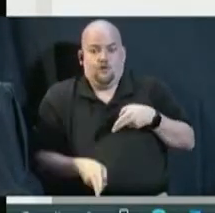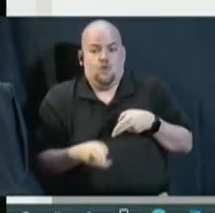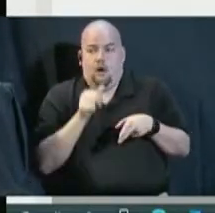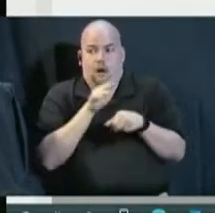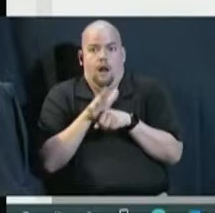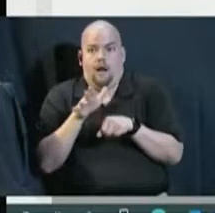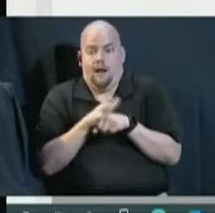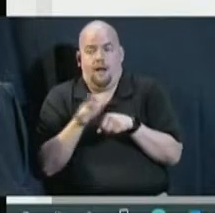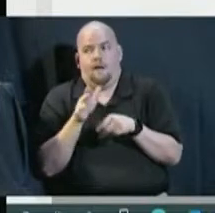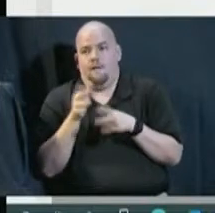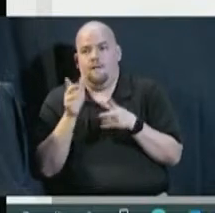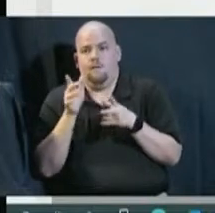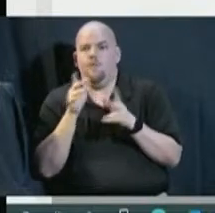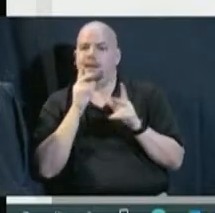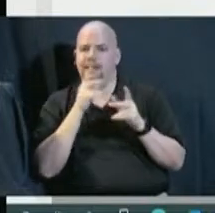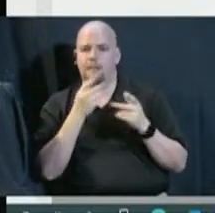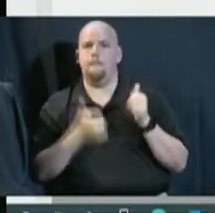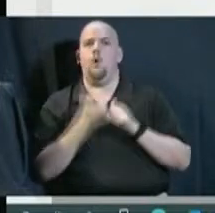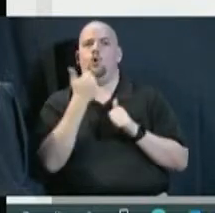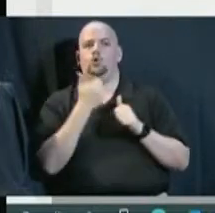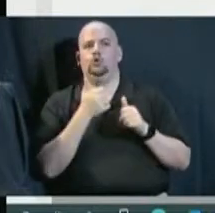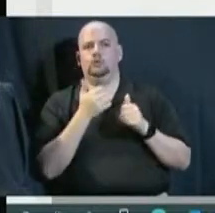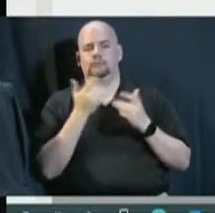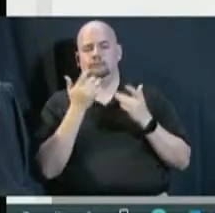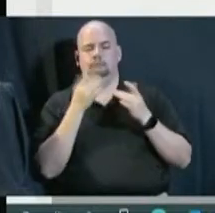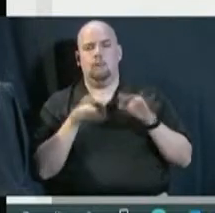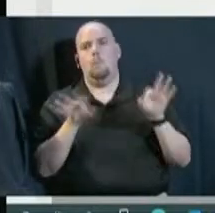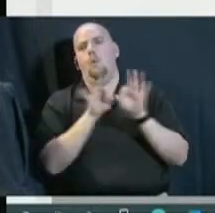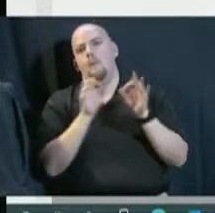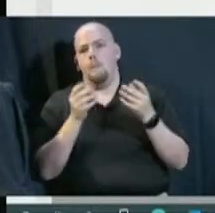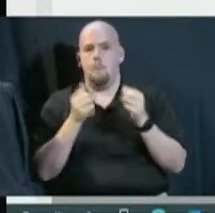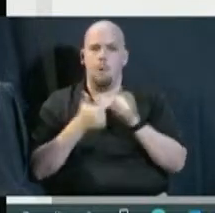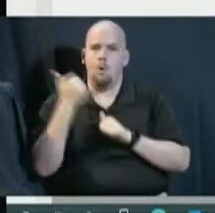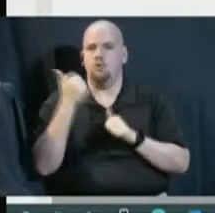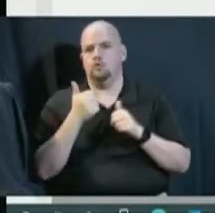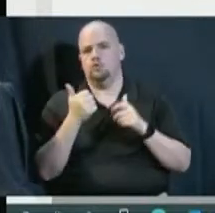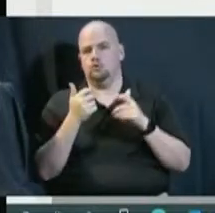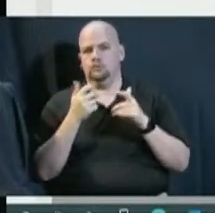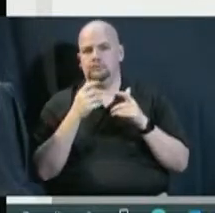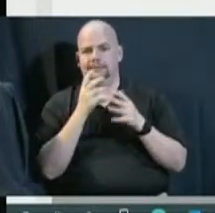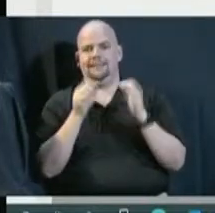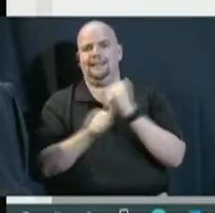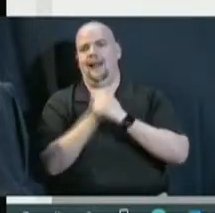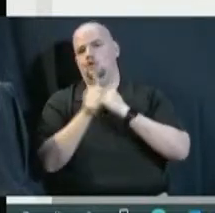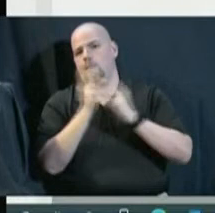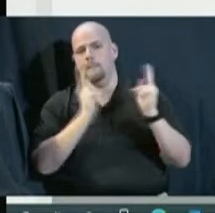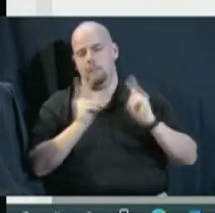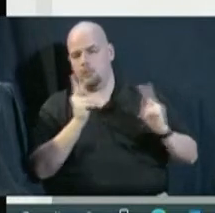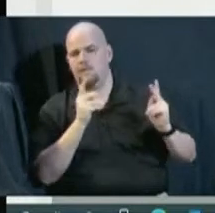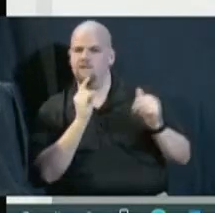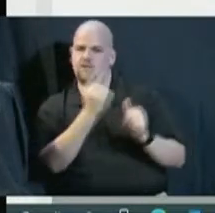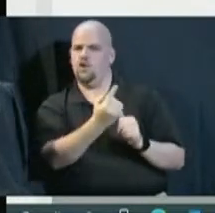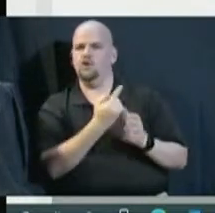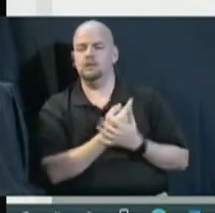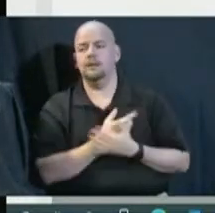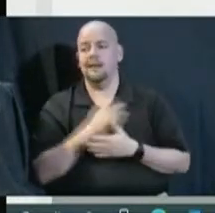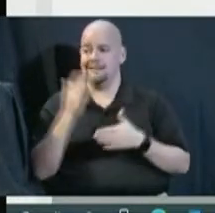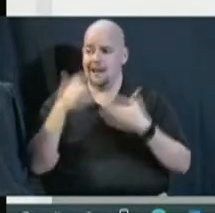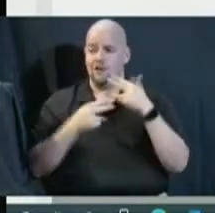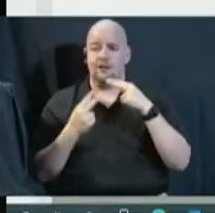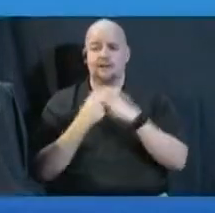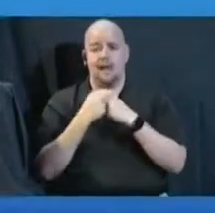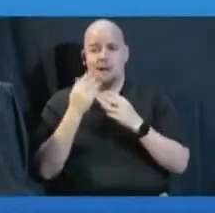supply. And so, that ends the slide part. I guess